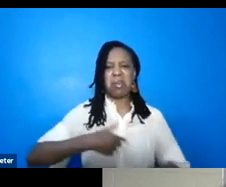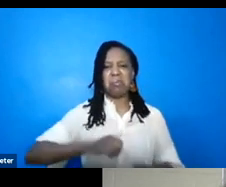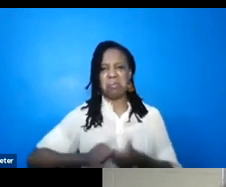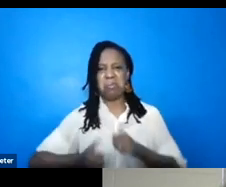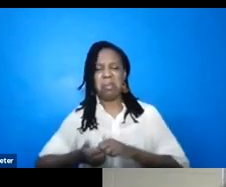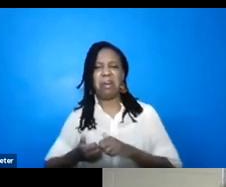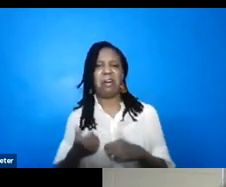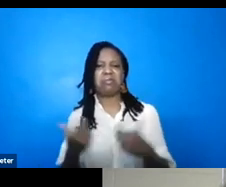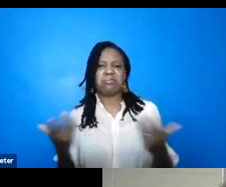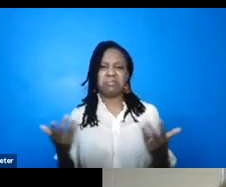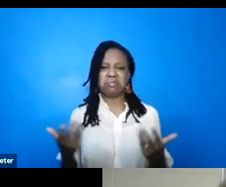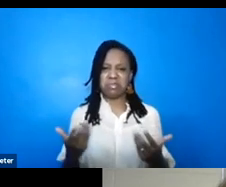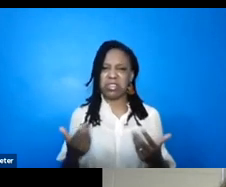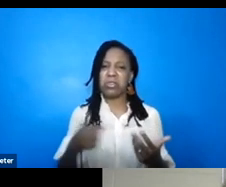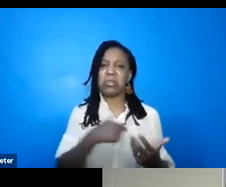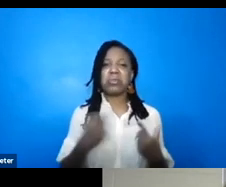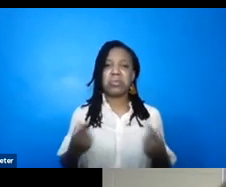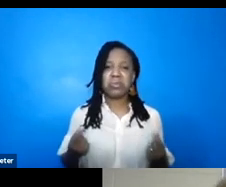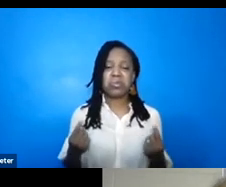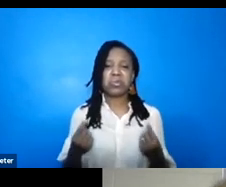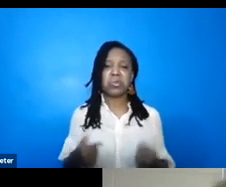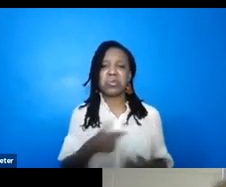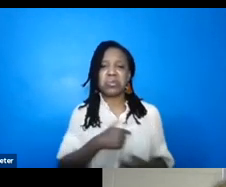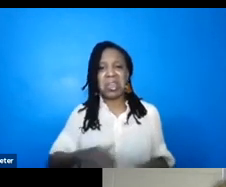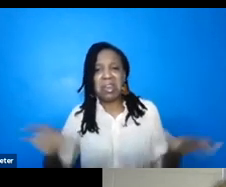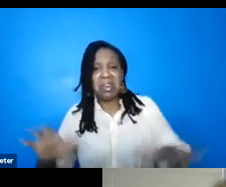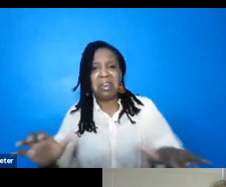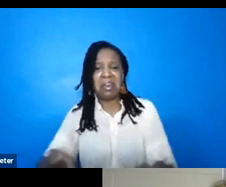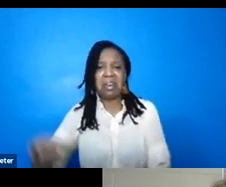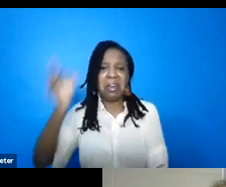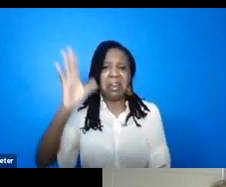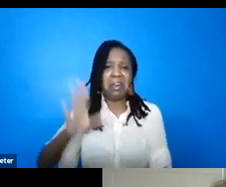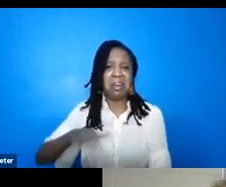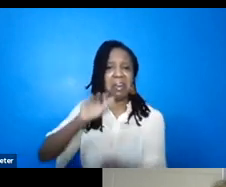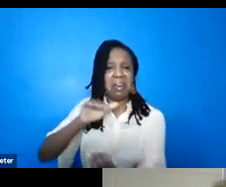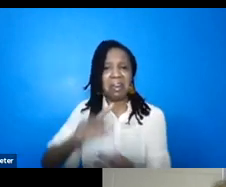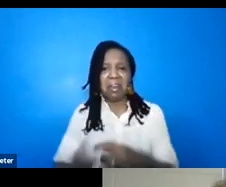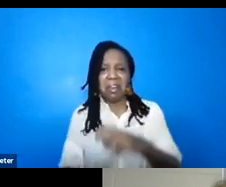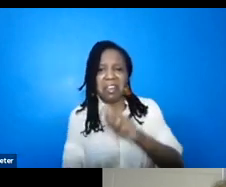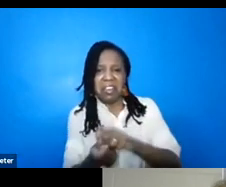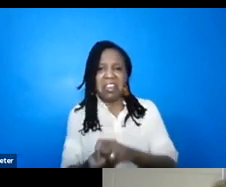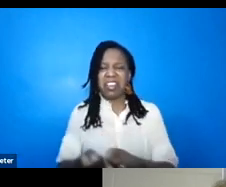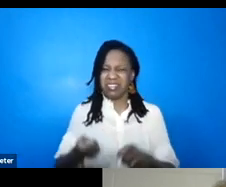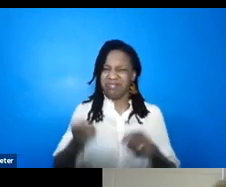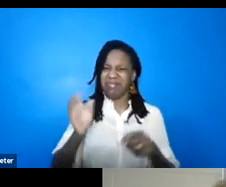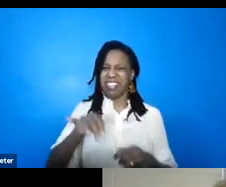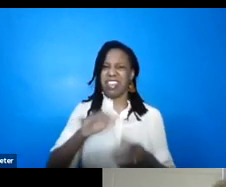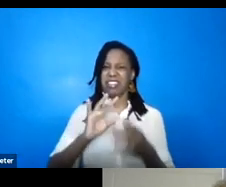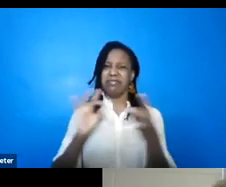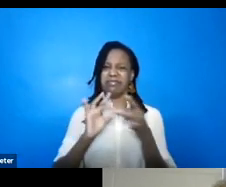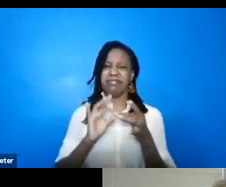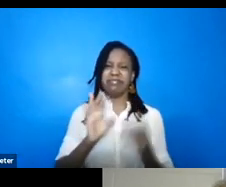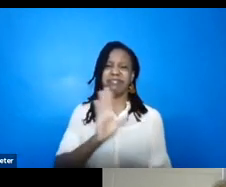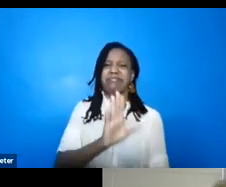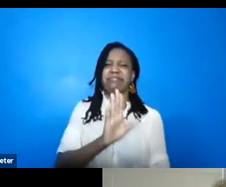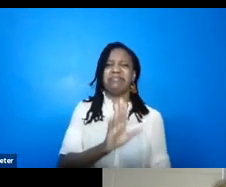listened to, I mean, there's some positive stuff, but a lot of the music that I enjoyed listening to at that time was always about just disrespecting